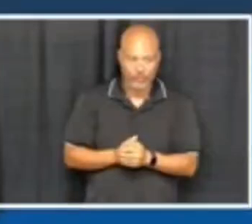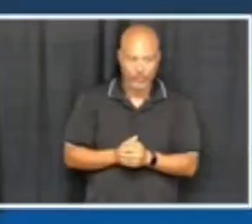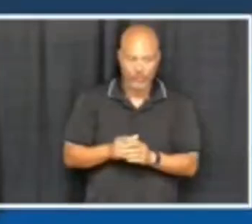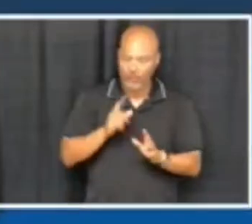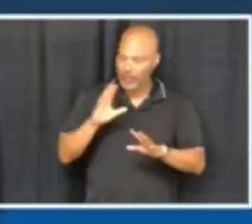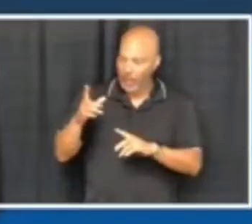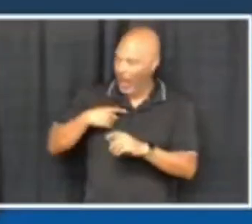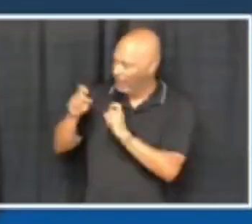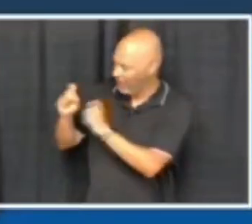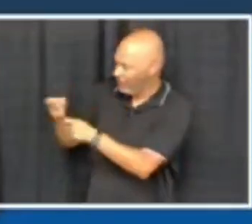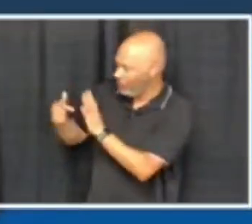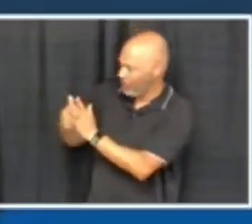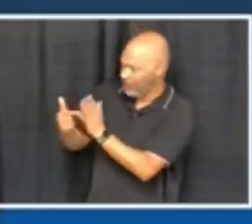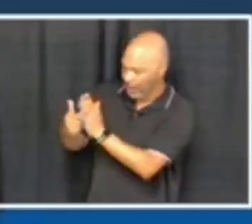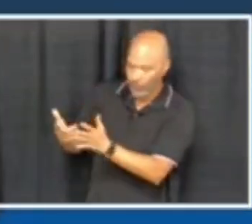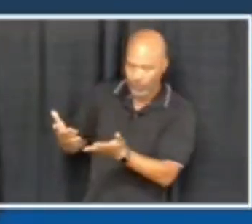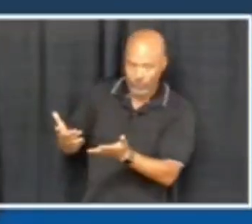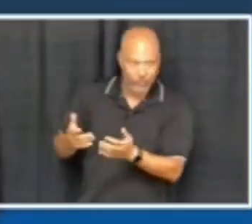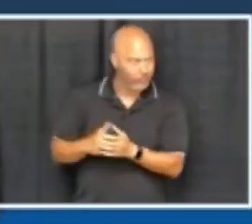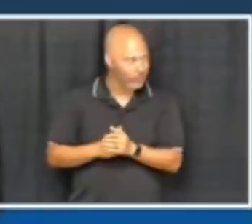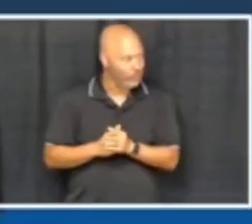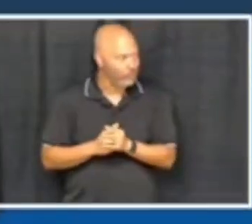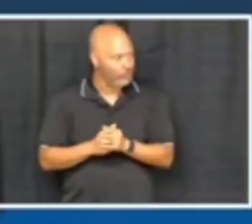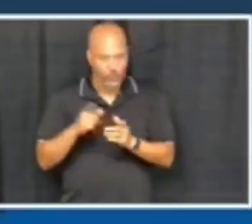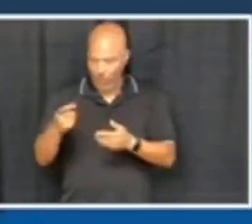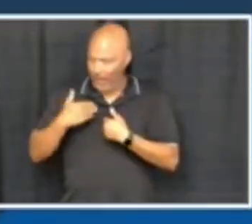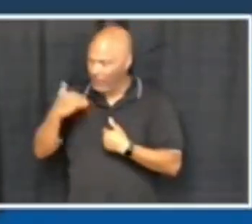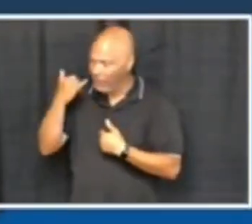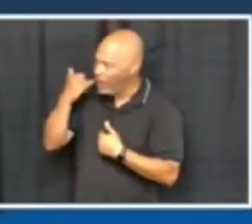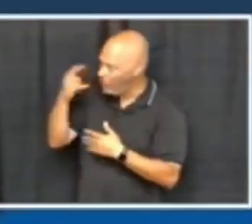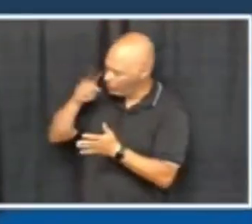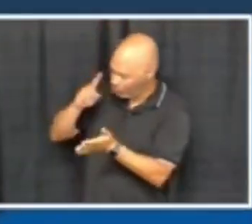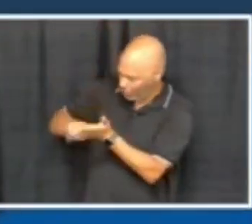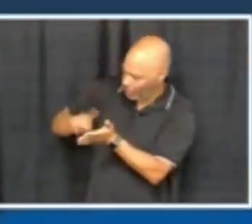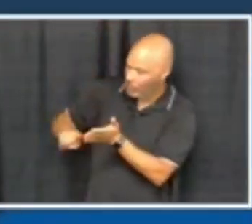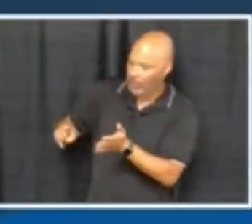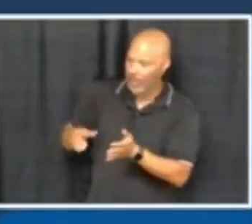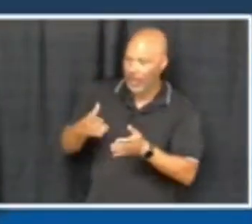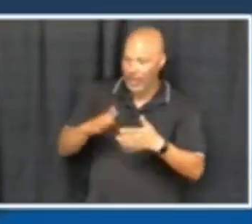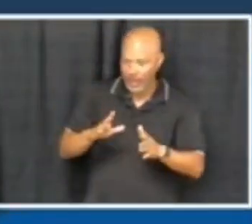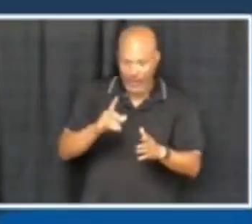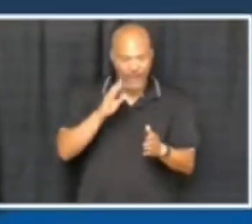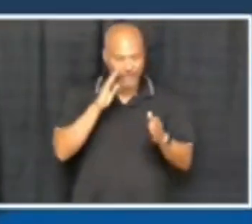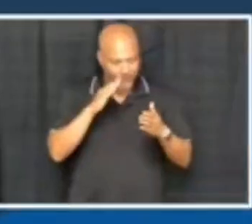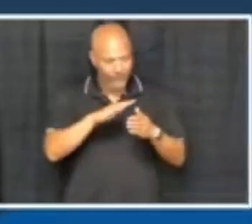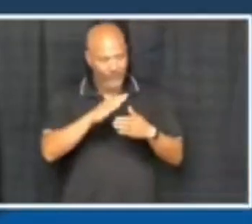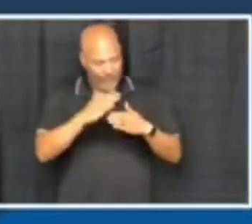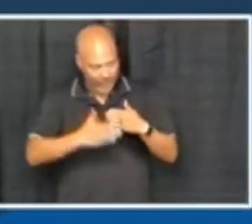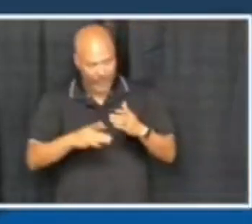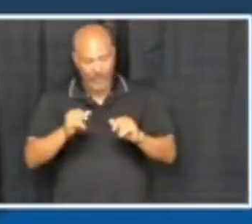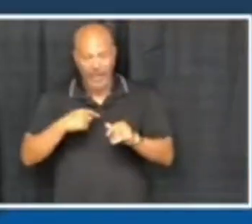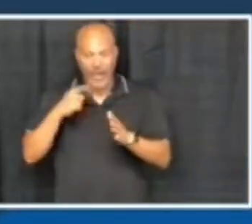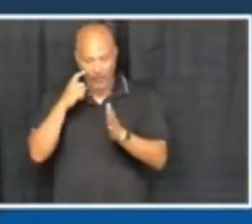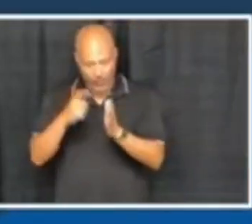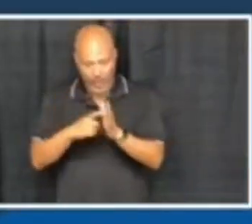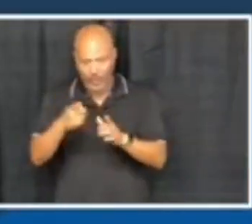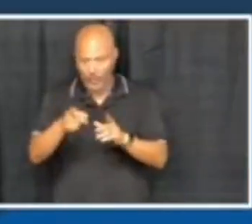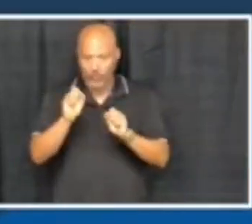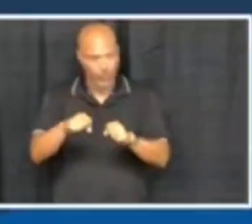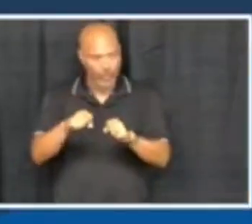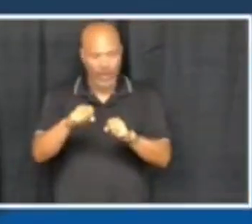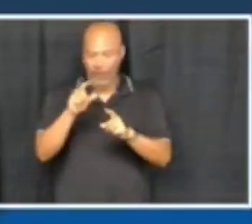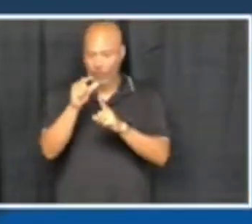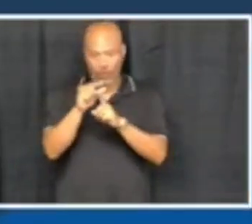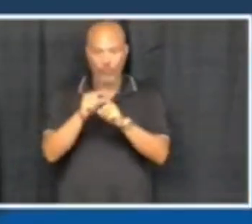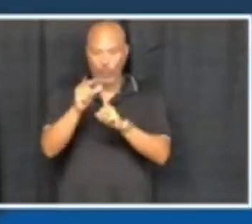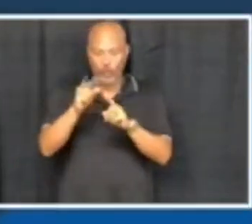I'm giving you examples. You got a Let's- phone. Look it up. Let him finish, and then I'll recognize you, and you can pick it apart word